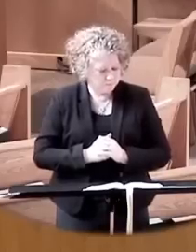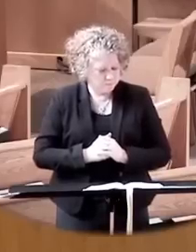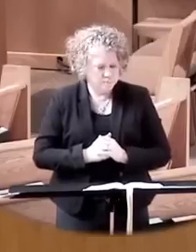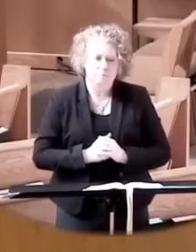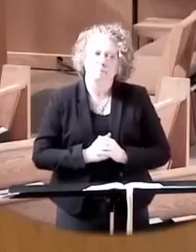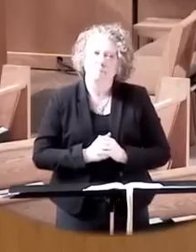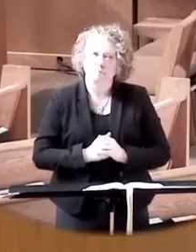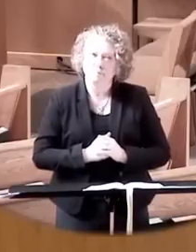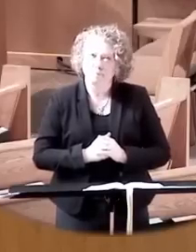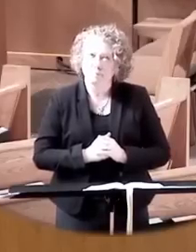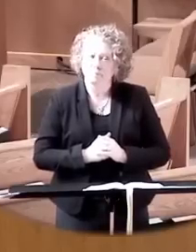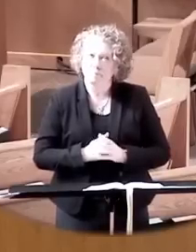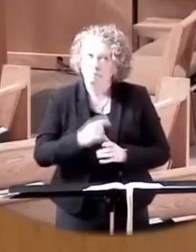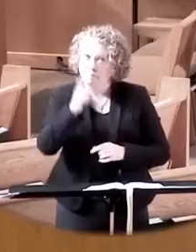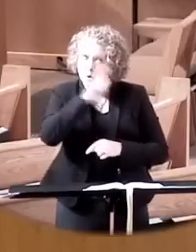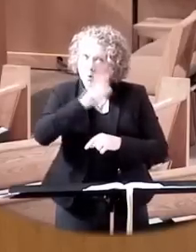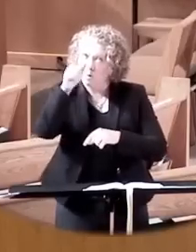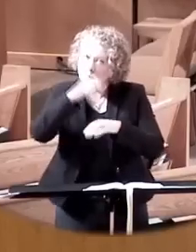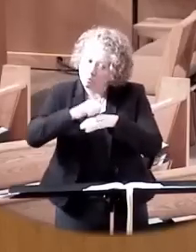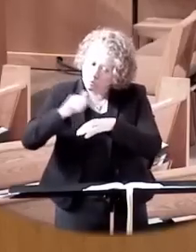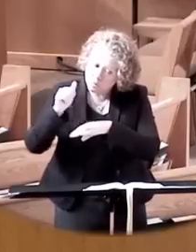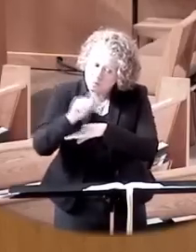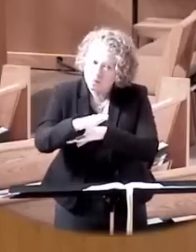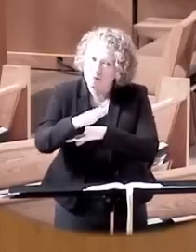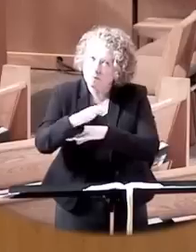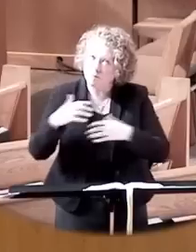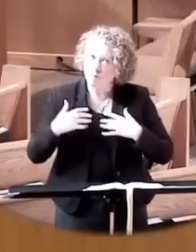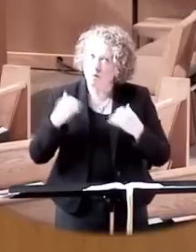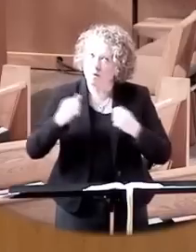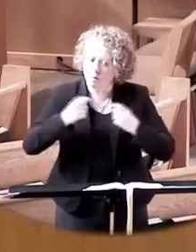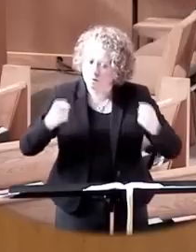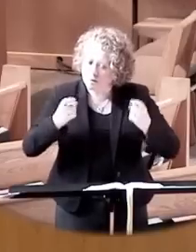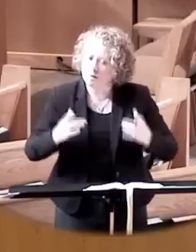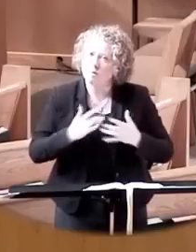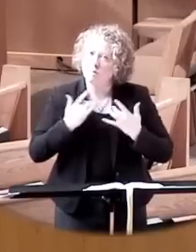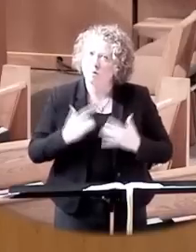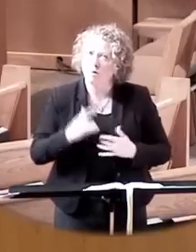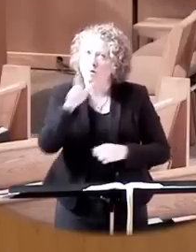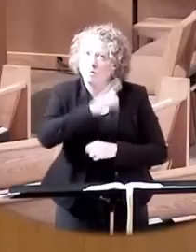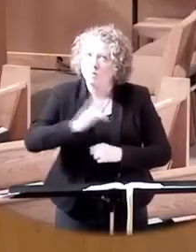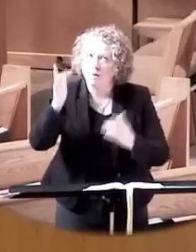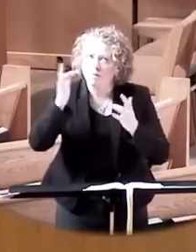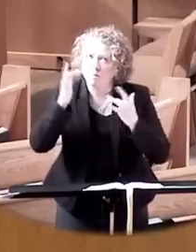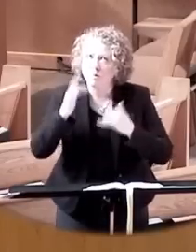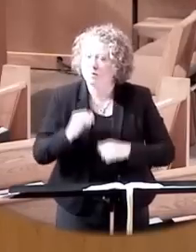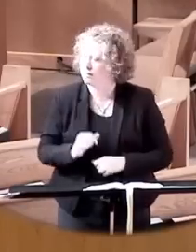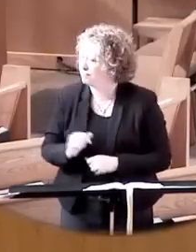You were sent to heal the contrite of heart. Lord, have mercy.